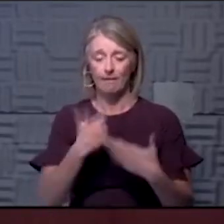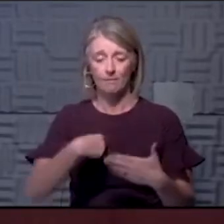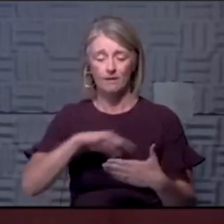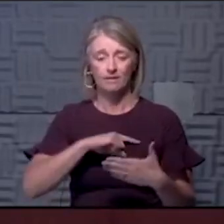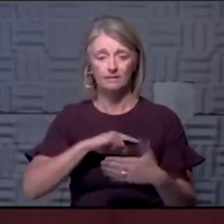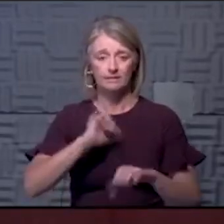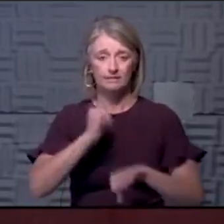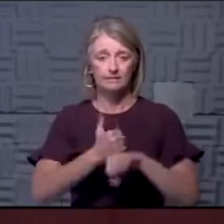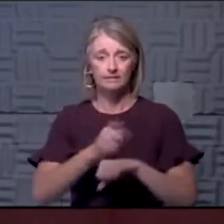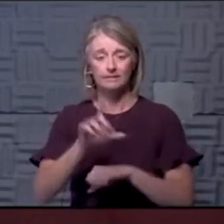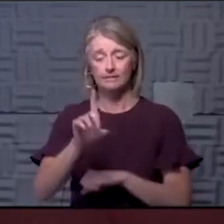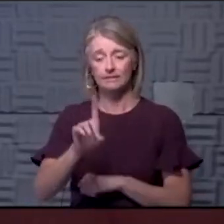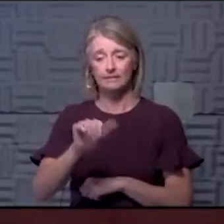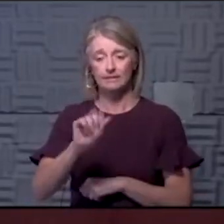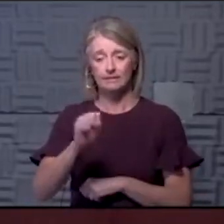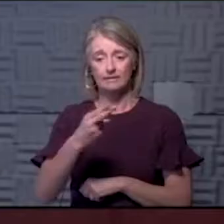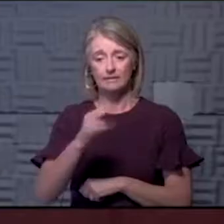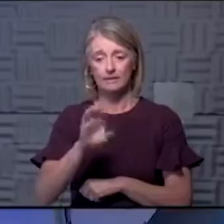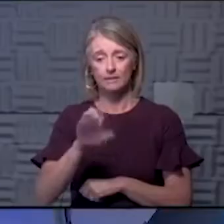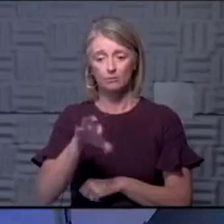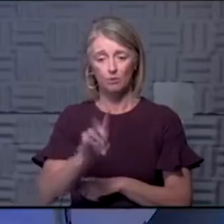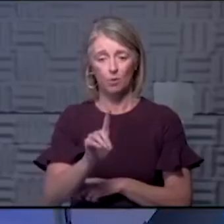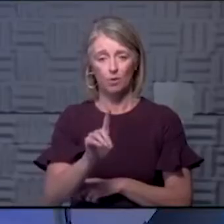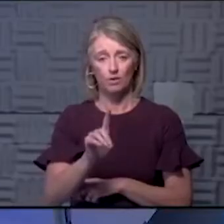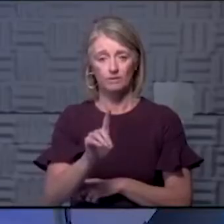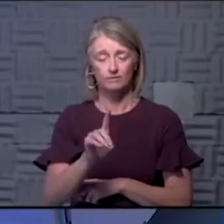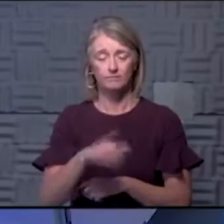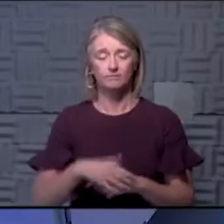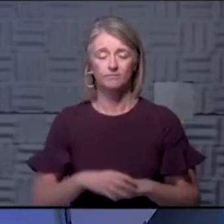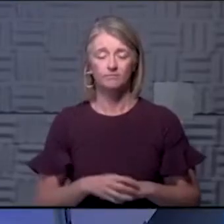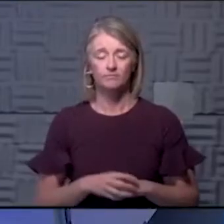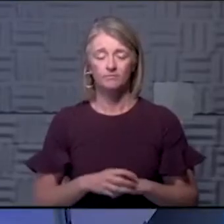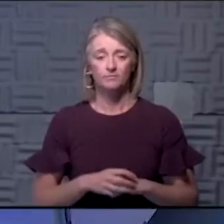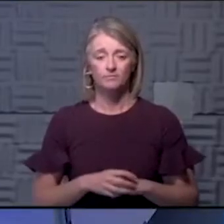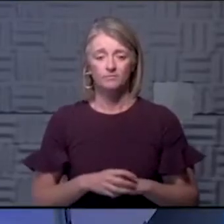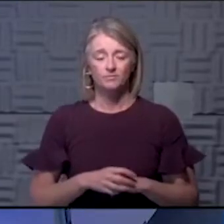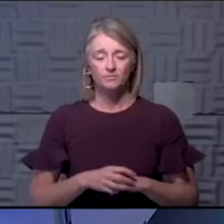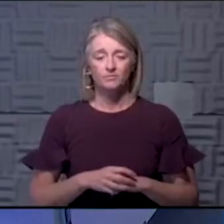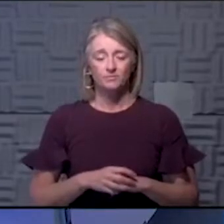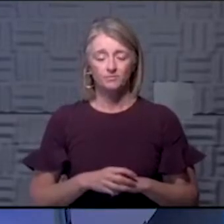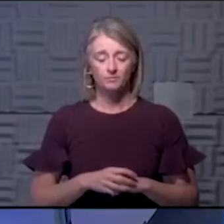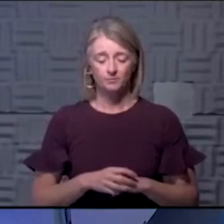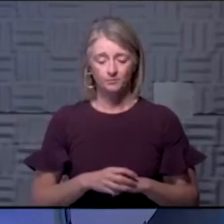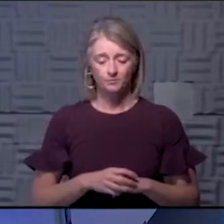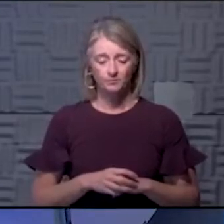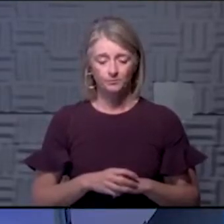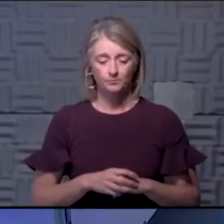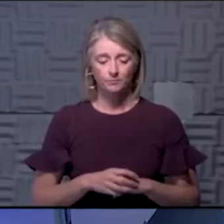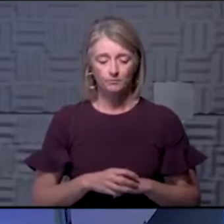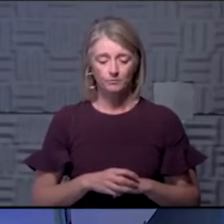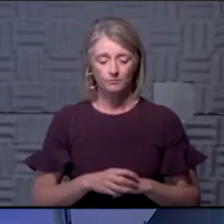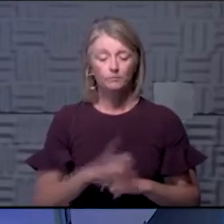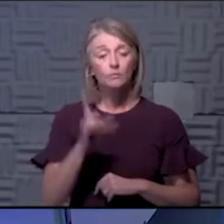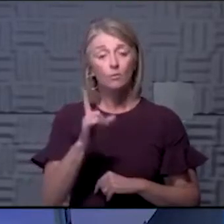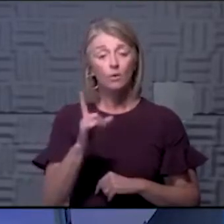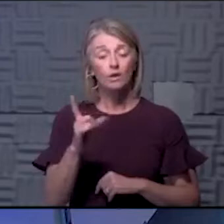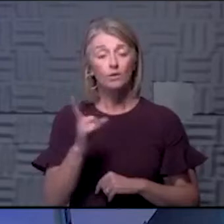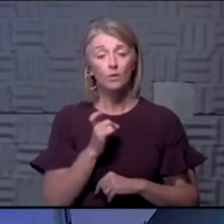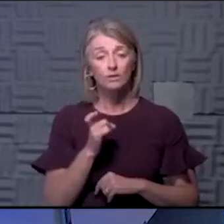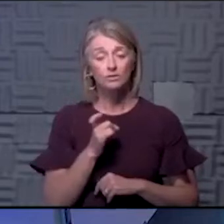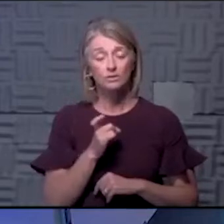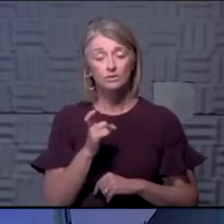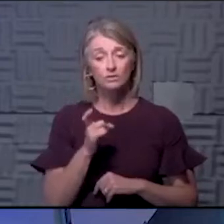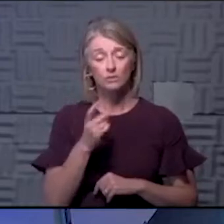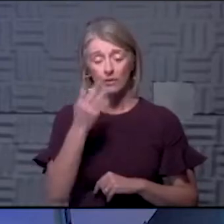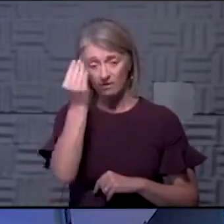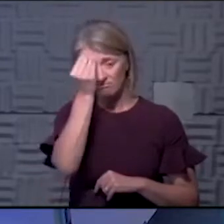put together our dashboard. Yeah, so let's talk about that dashboard. Let's talk about that a little bit. So one of the questions that we